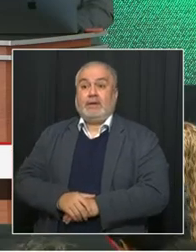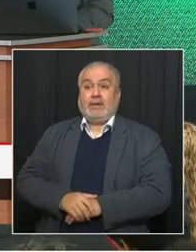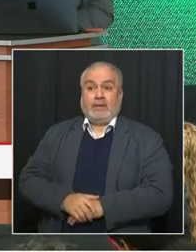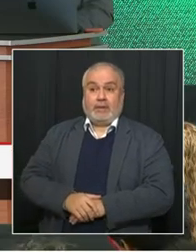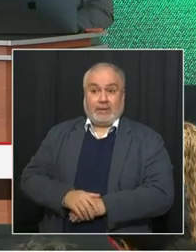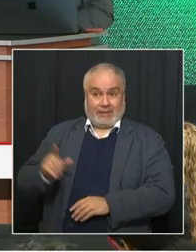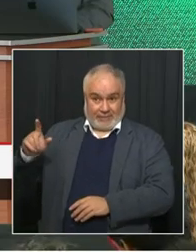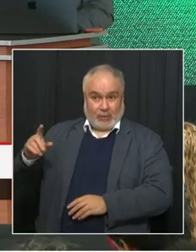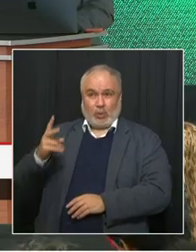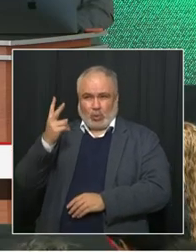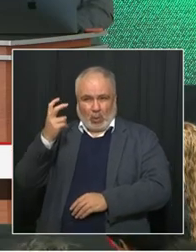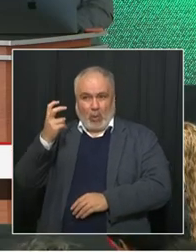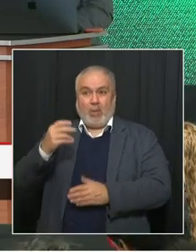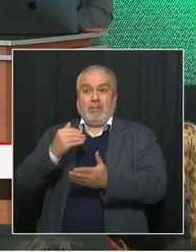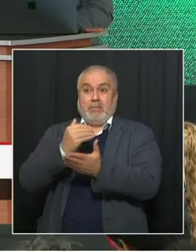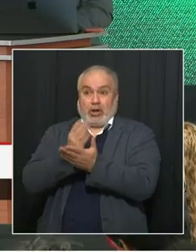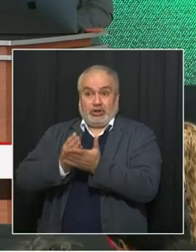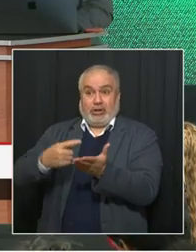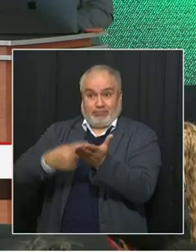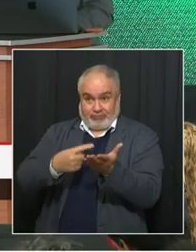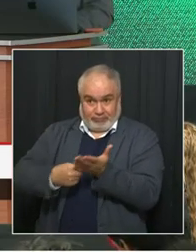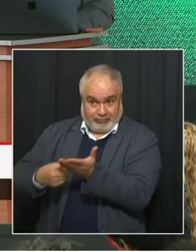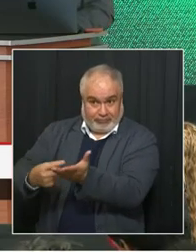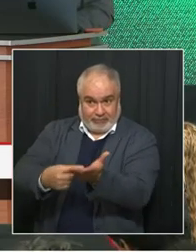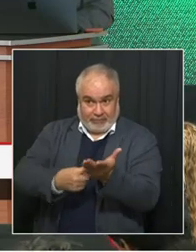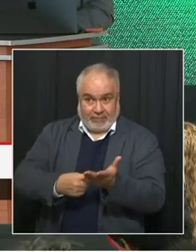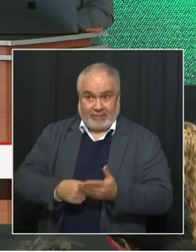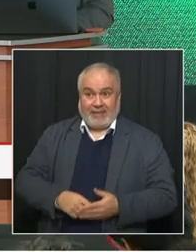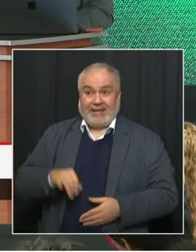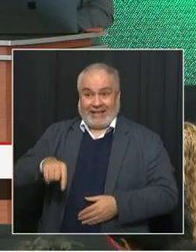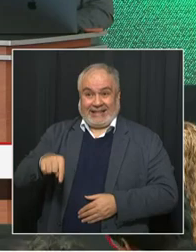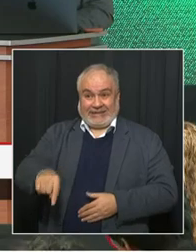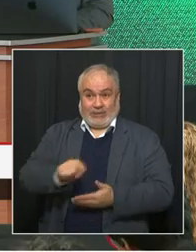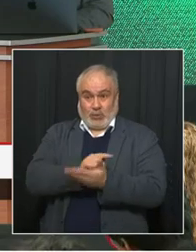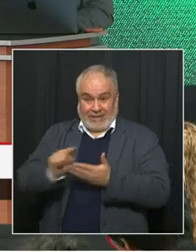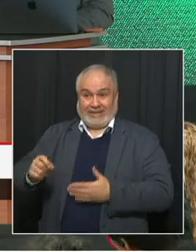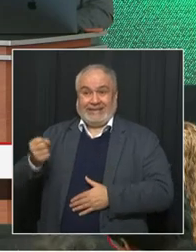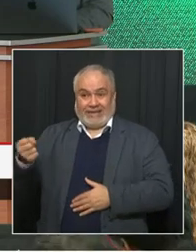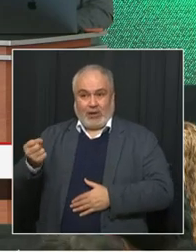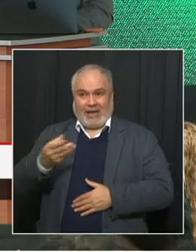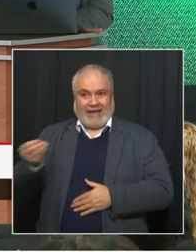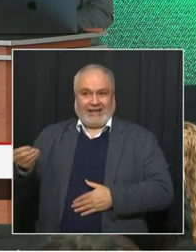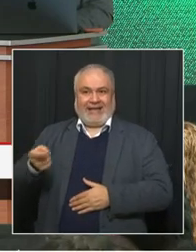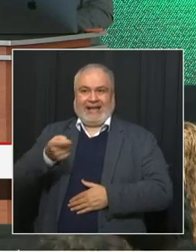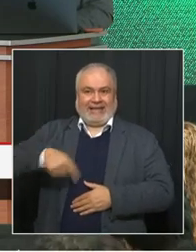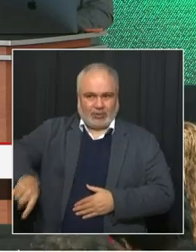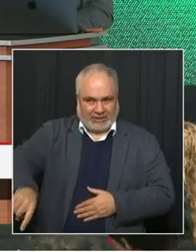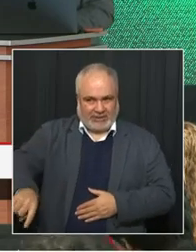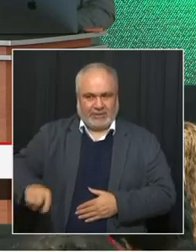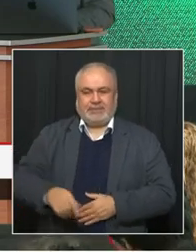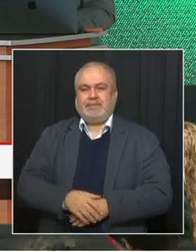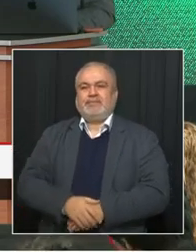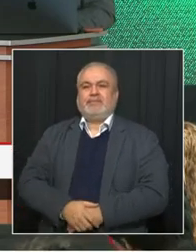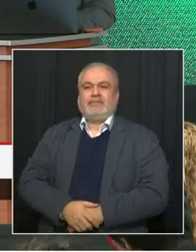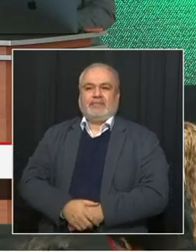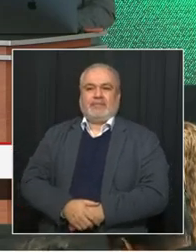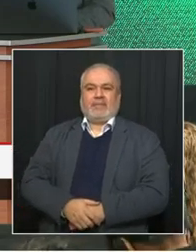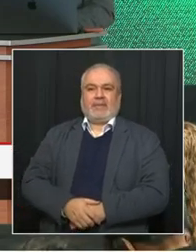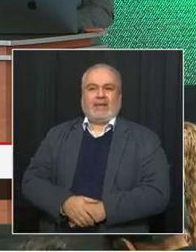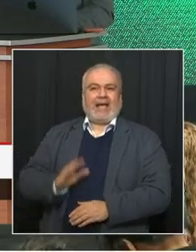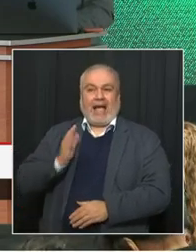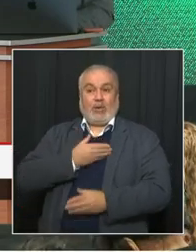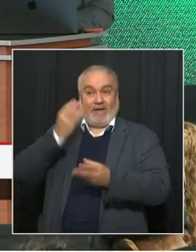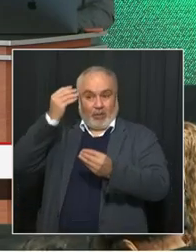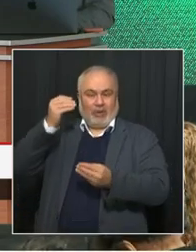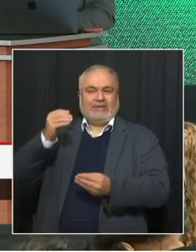a.m., and next Thursday at Dock 5. And so you can find all this information at budget.dc.gov. We have over 3,000